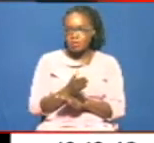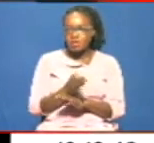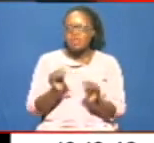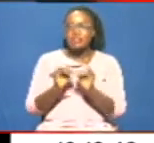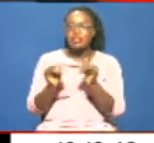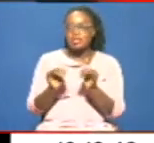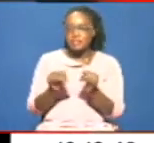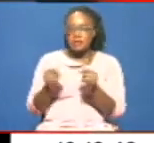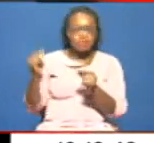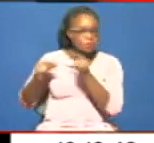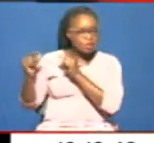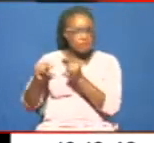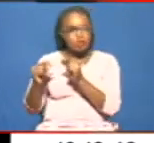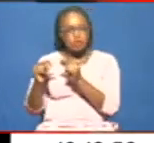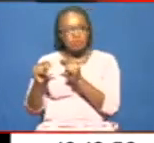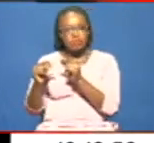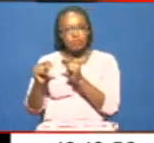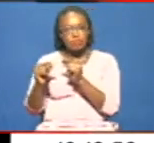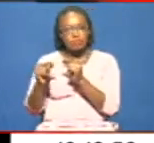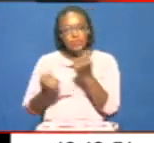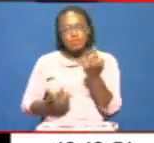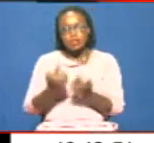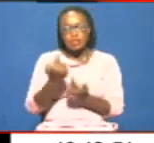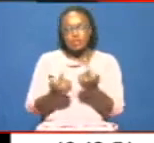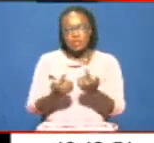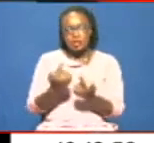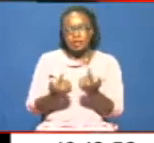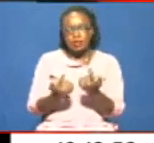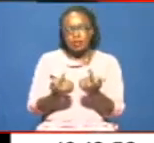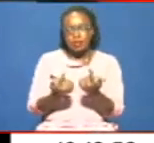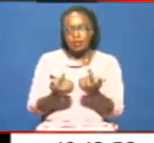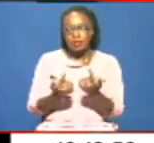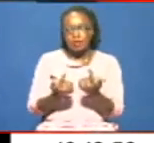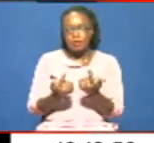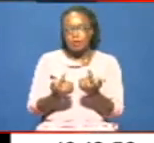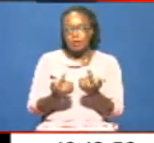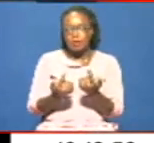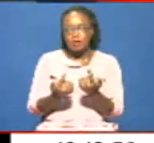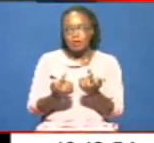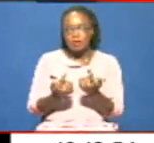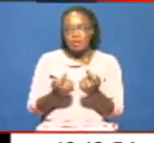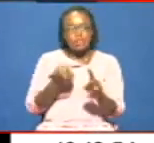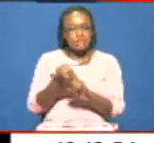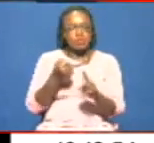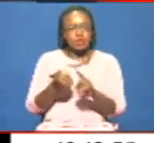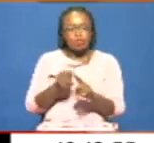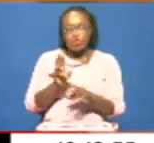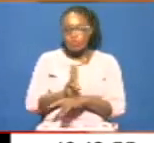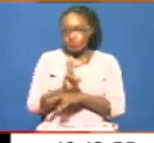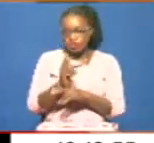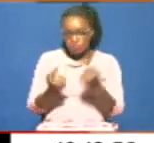the new generation jikos now, could you just give us an overview of the impact of using the old jikos? So when you think